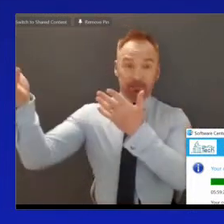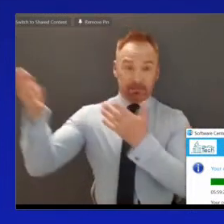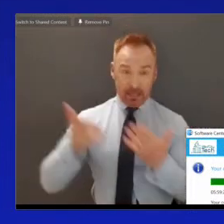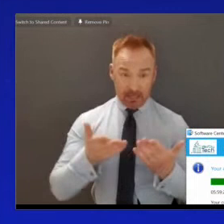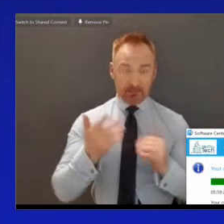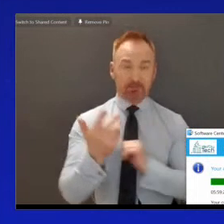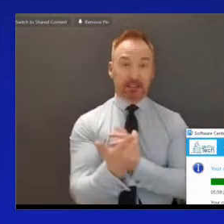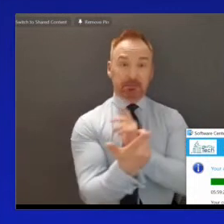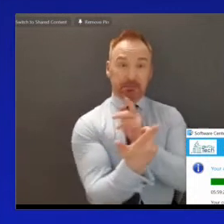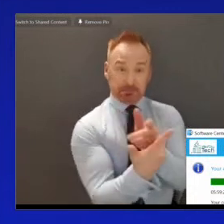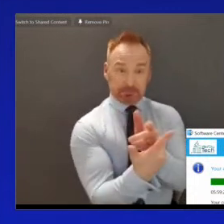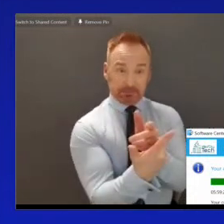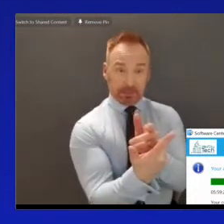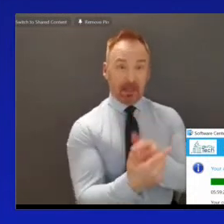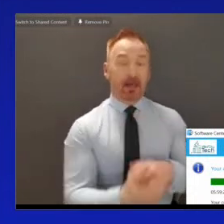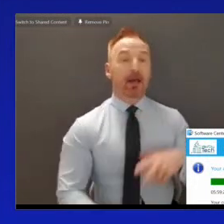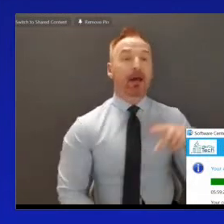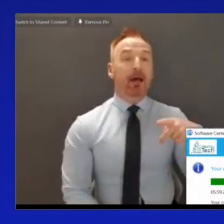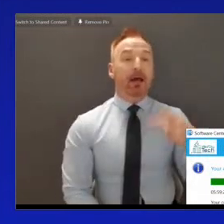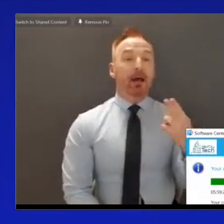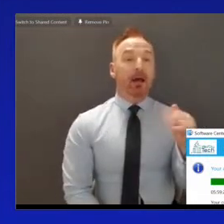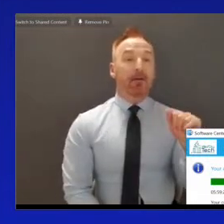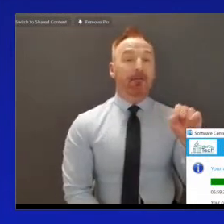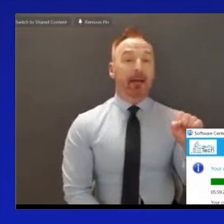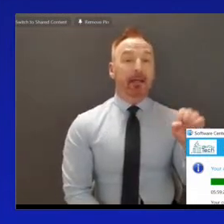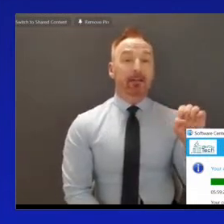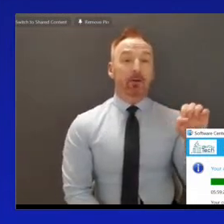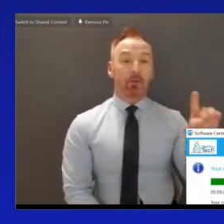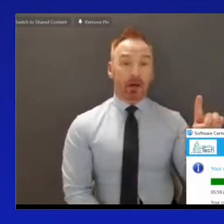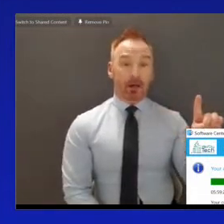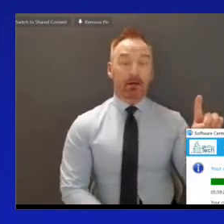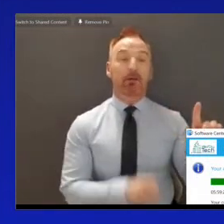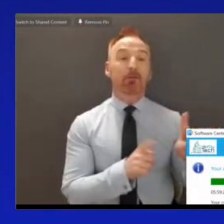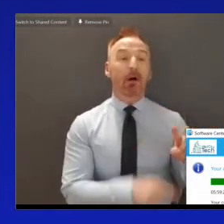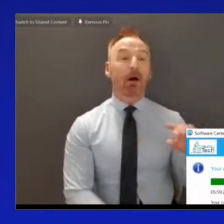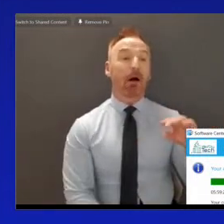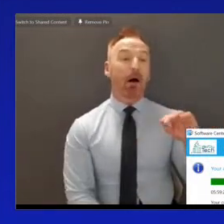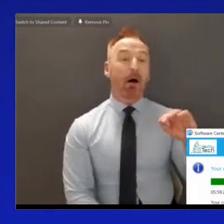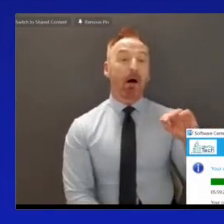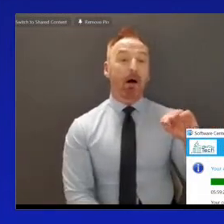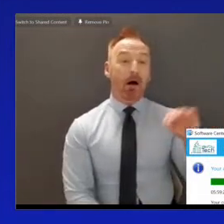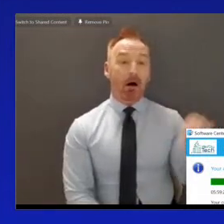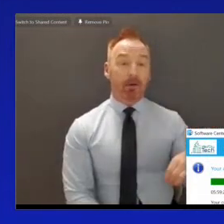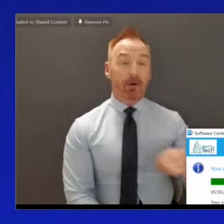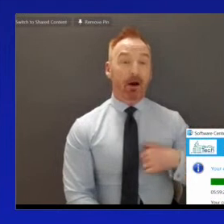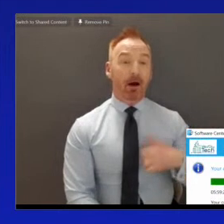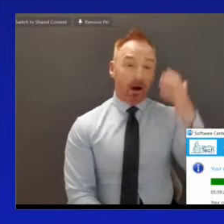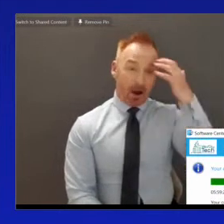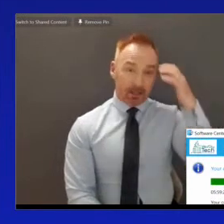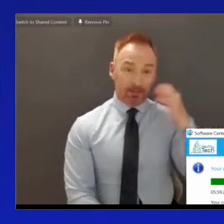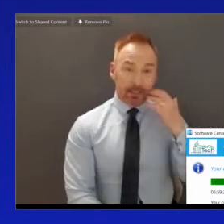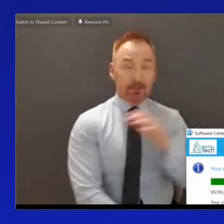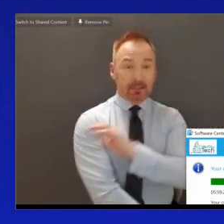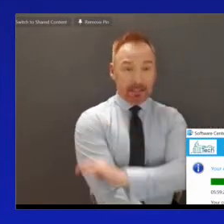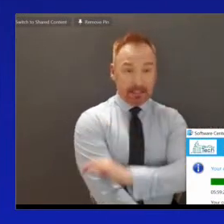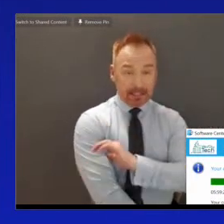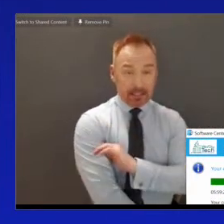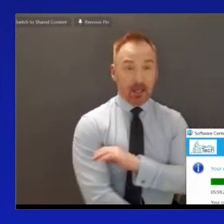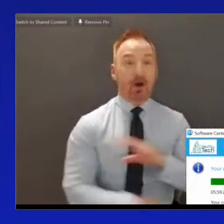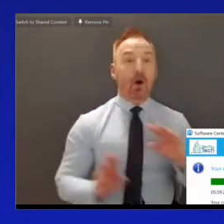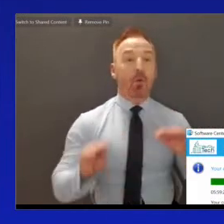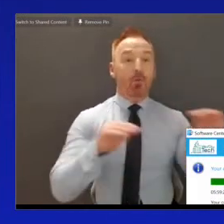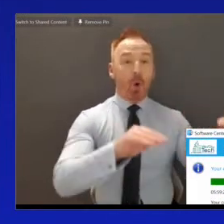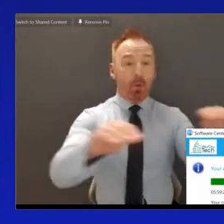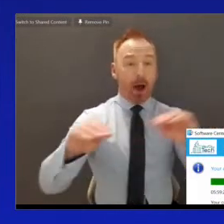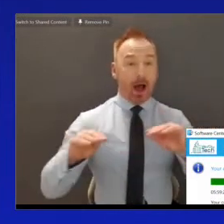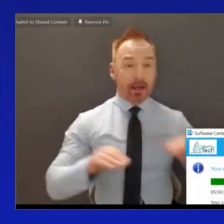phase, vaccinations will continue to be carried out by the Ottawa Hospital Clinic, the mobile vaccination team, and immunizers in